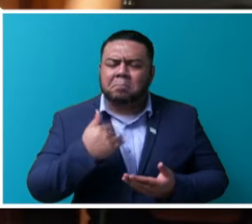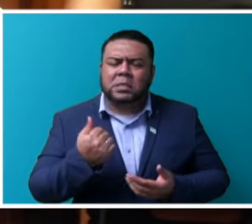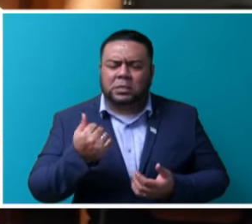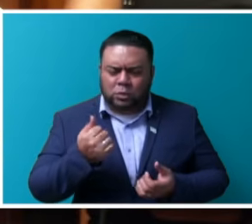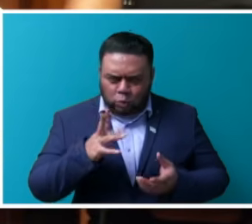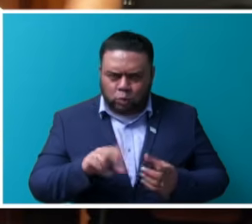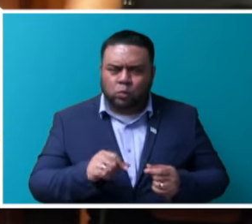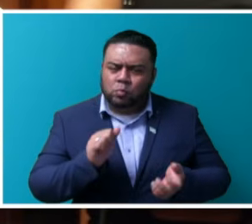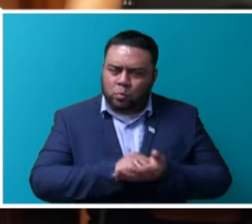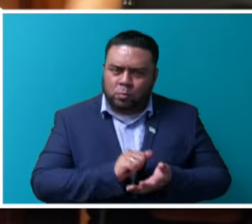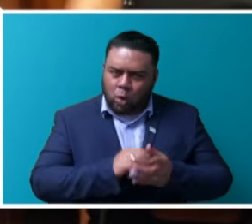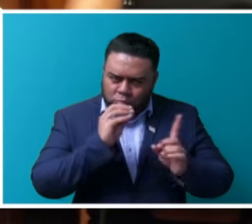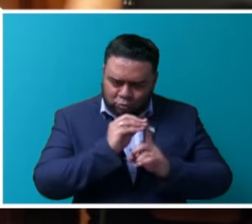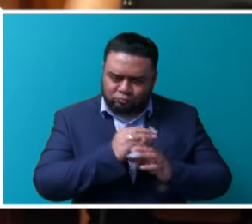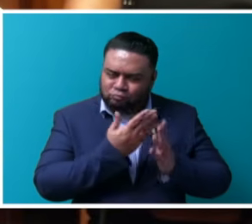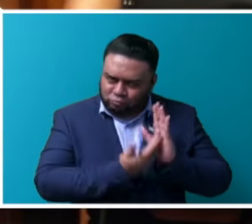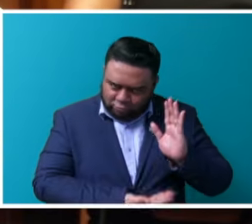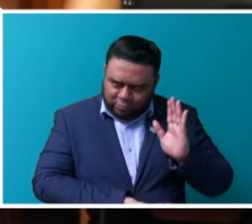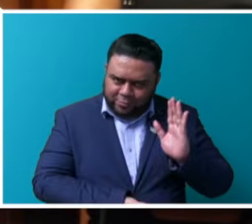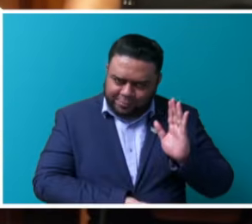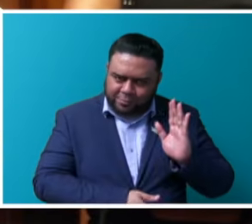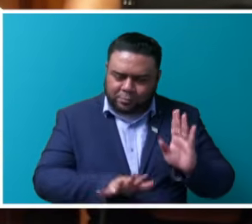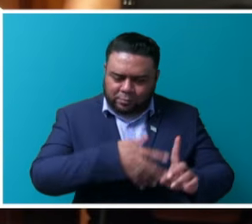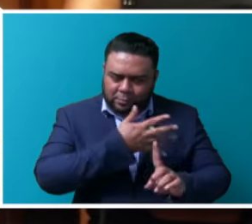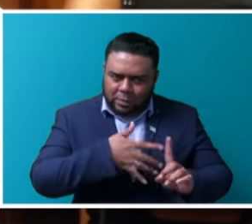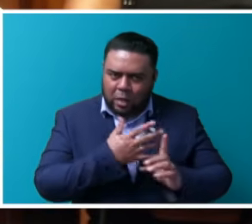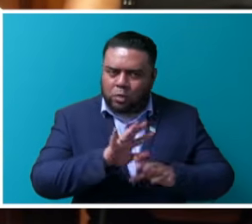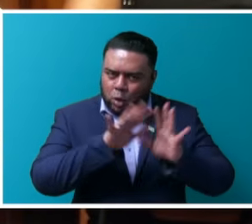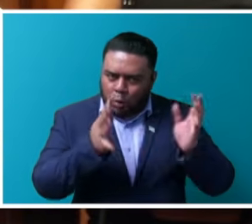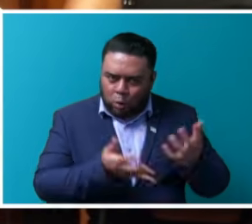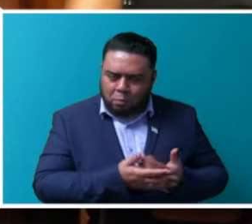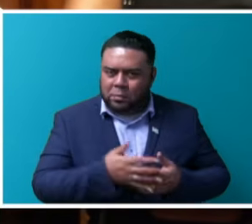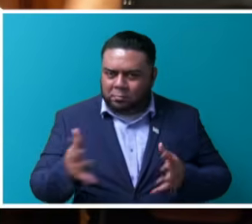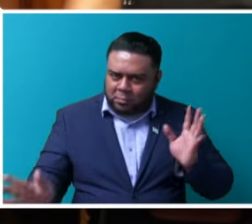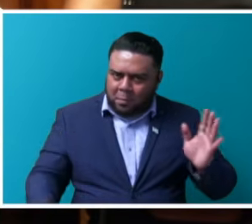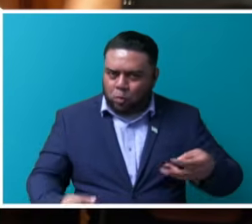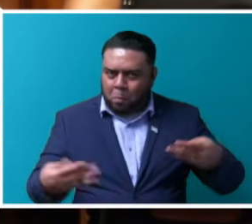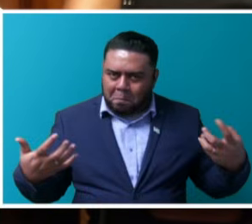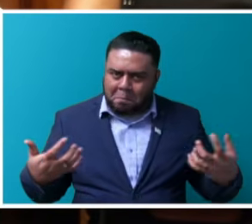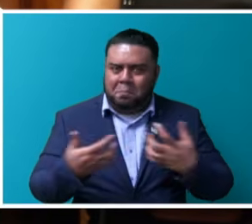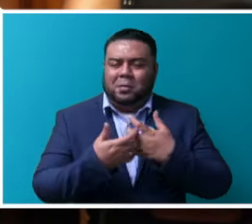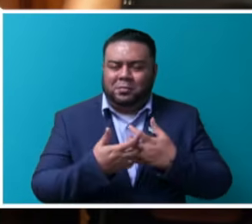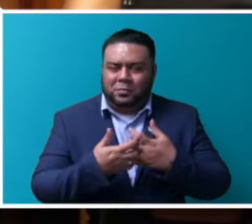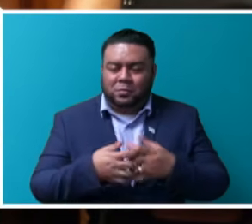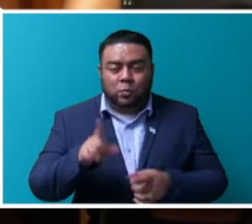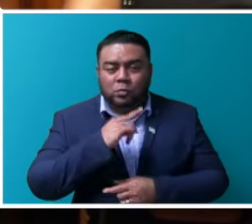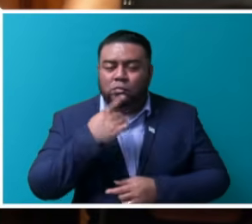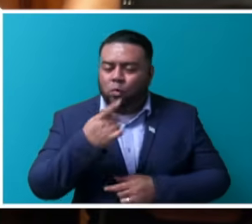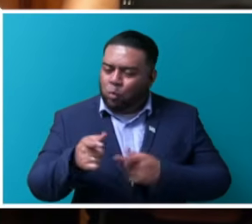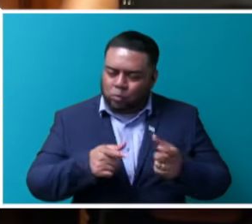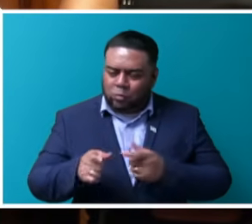sincerely, objectively, and against the backdrop of the global uncertainties over which we have no say or